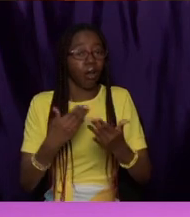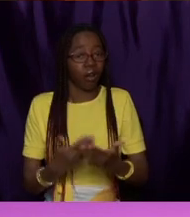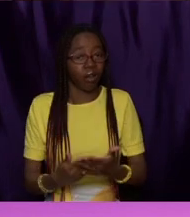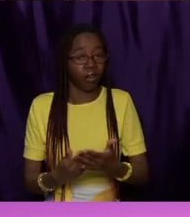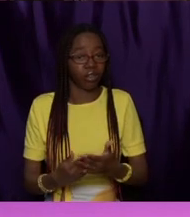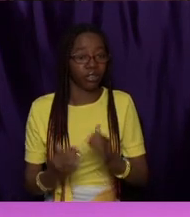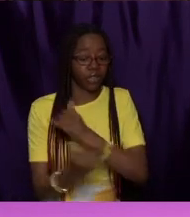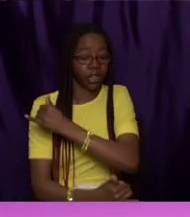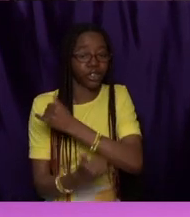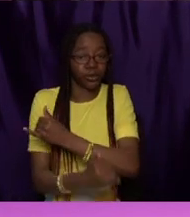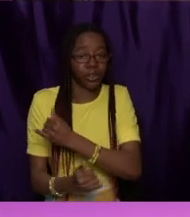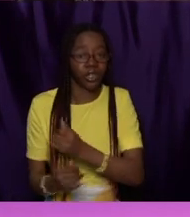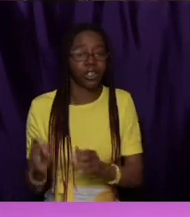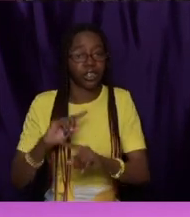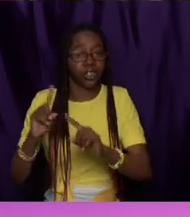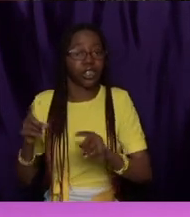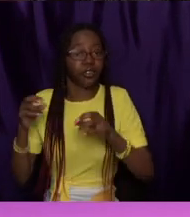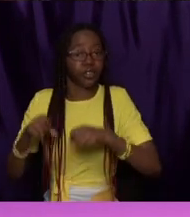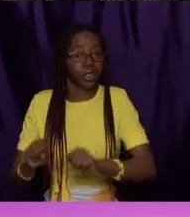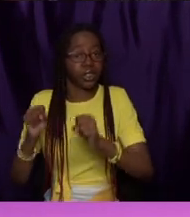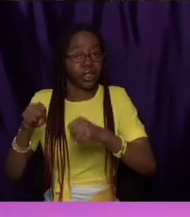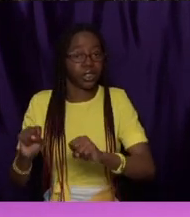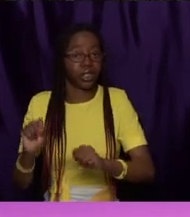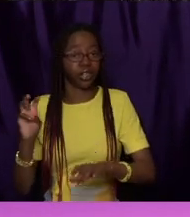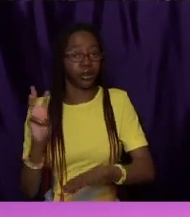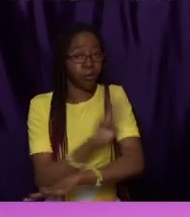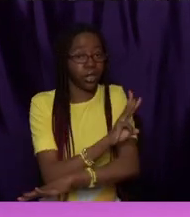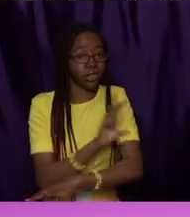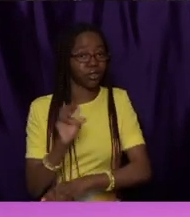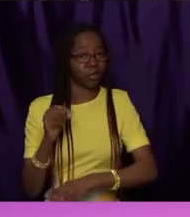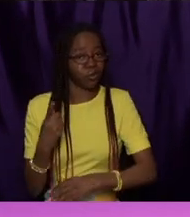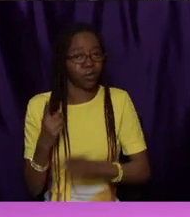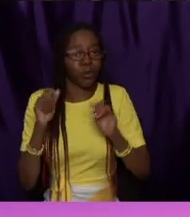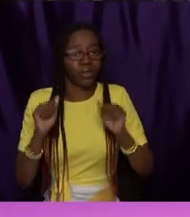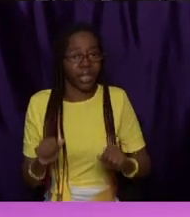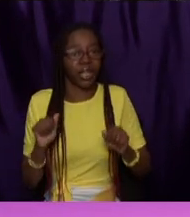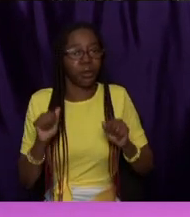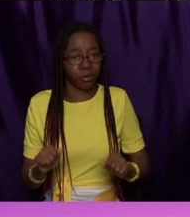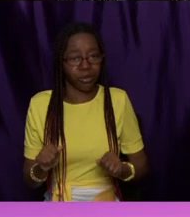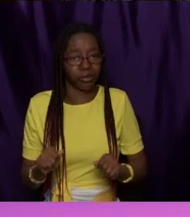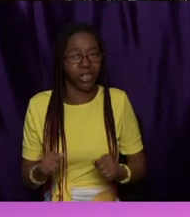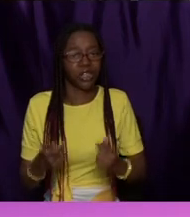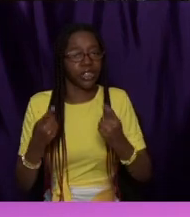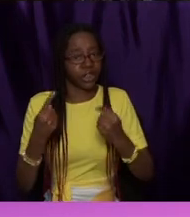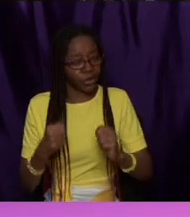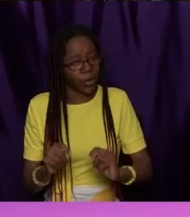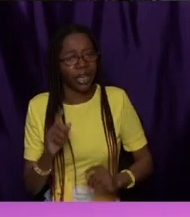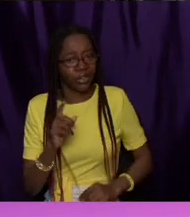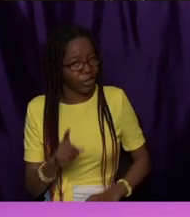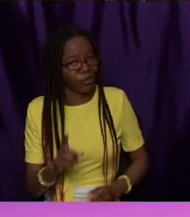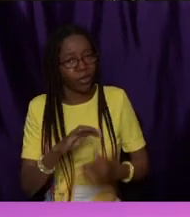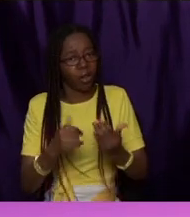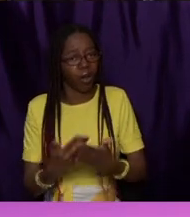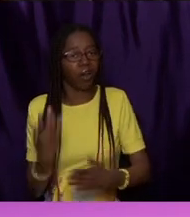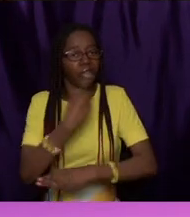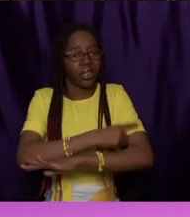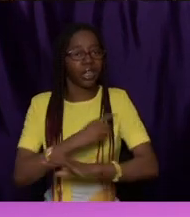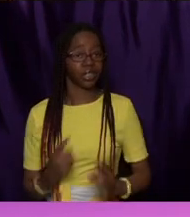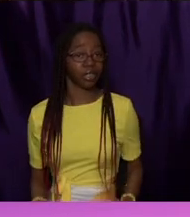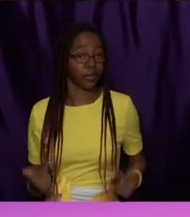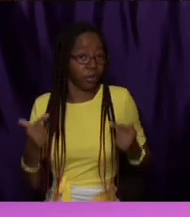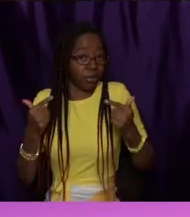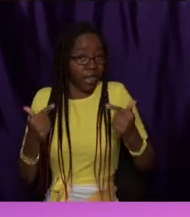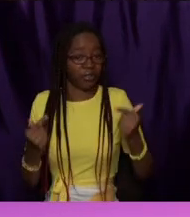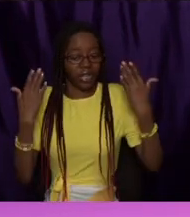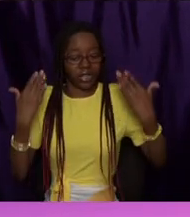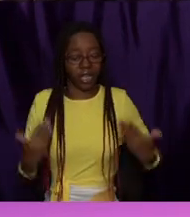Hittite country to the Mediterranean Sea in the west. No one will be able to stand against you all the days of your life. As